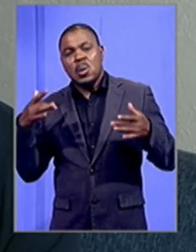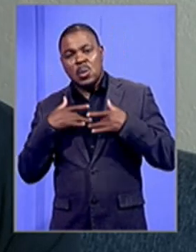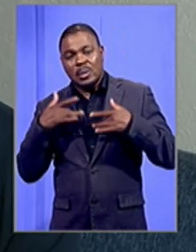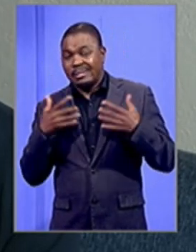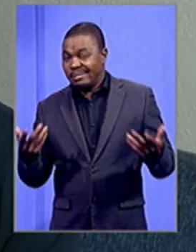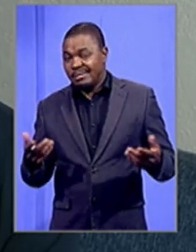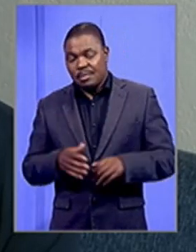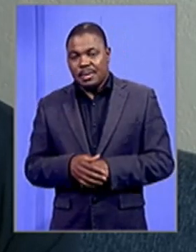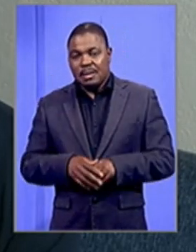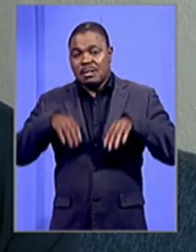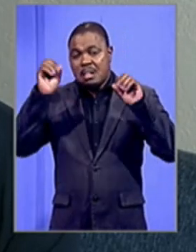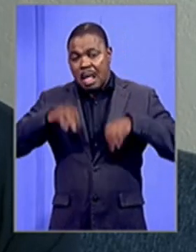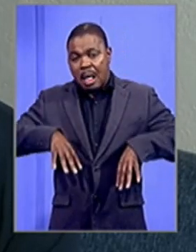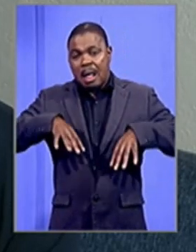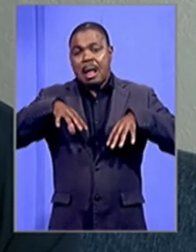the load shedding.